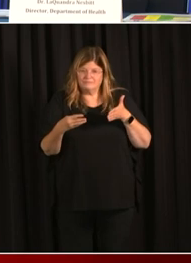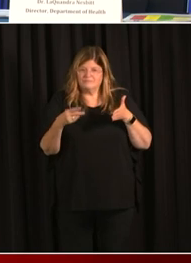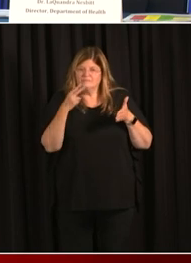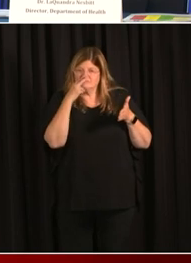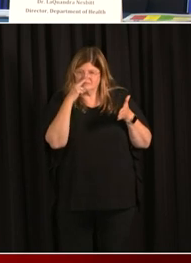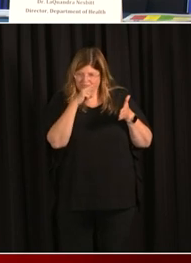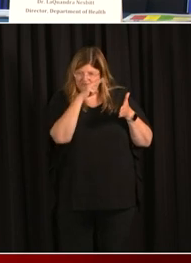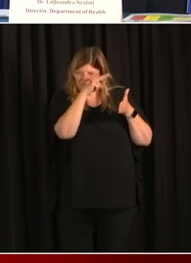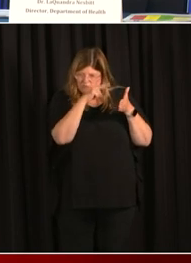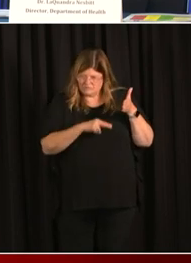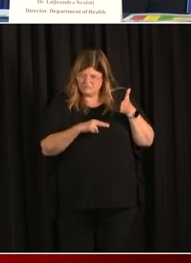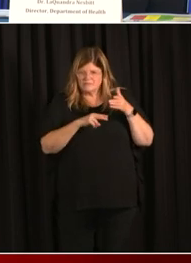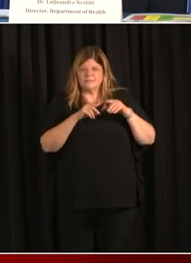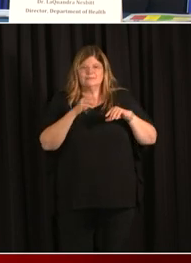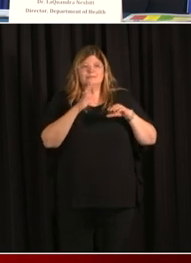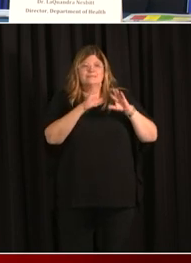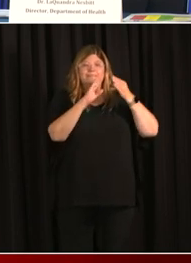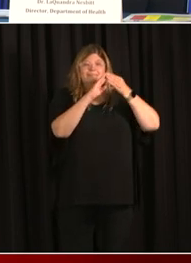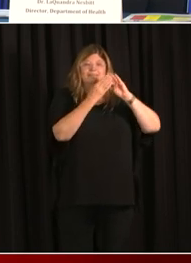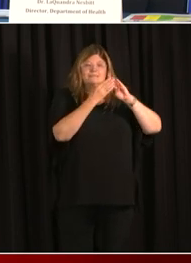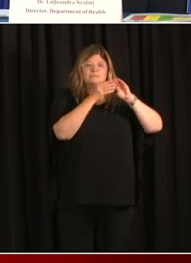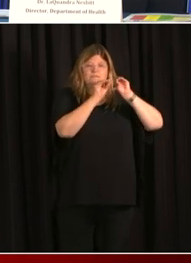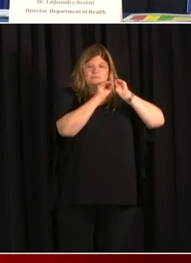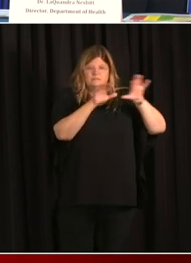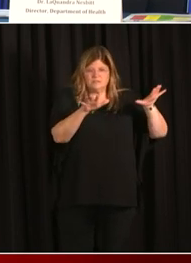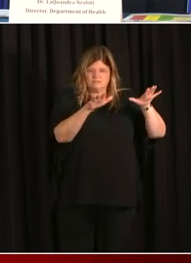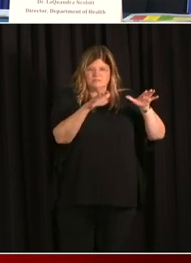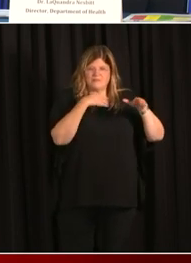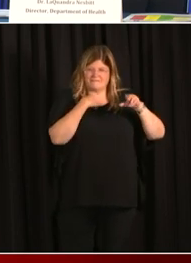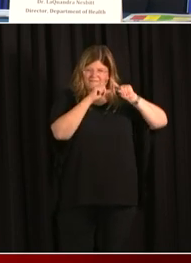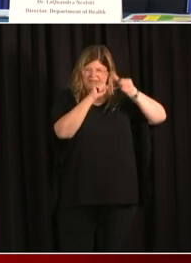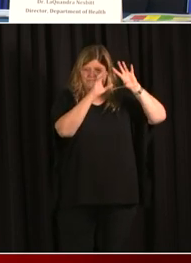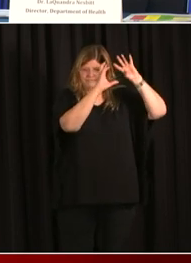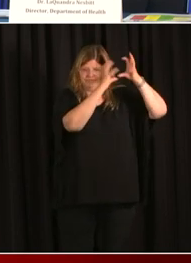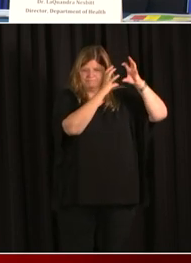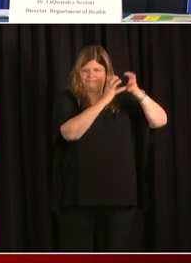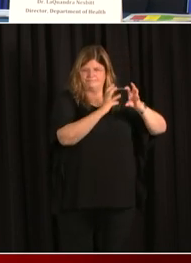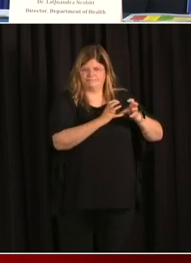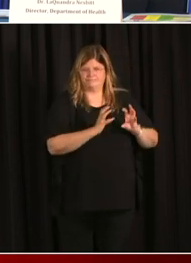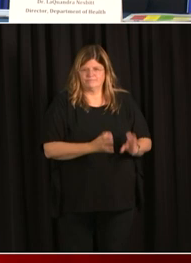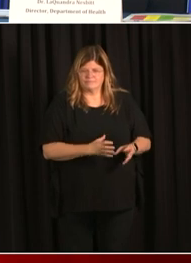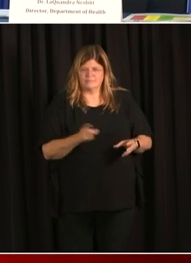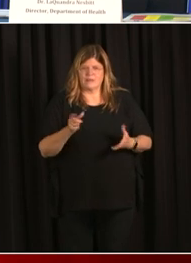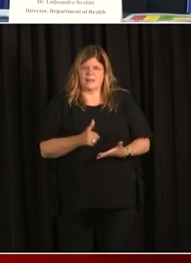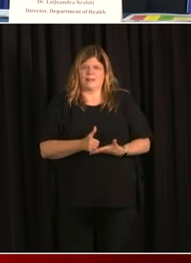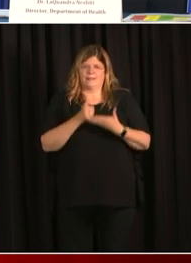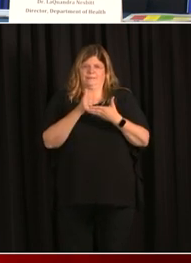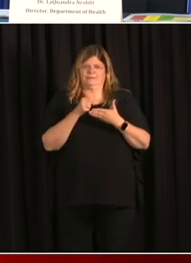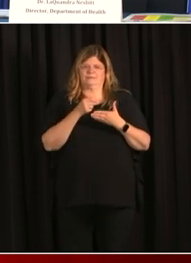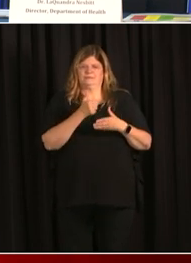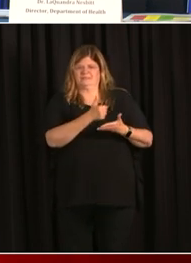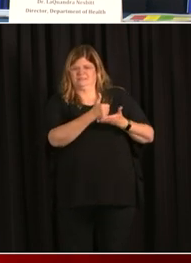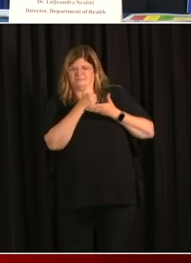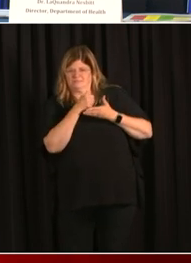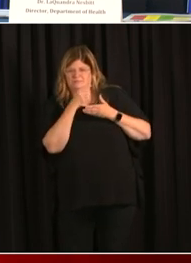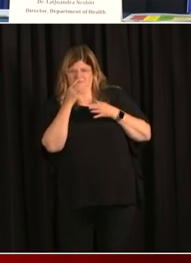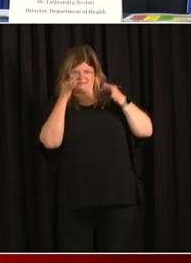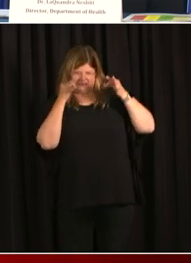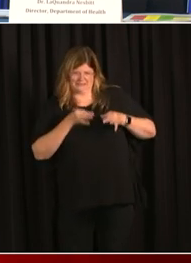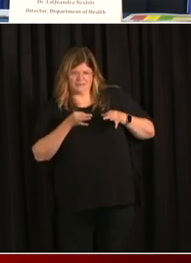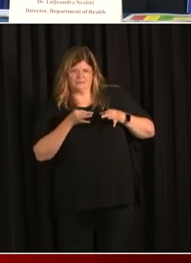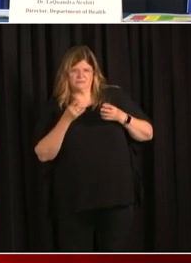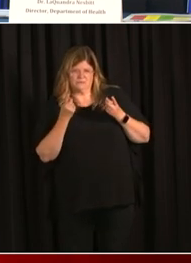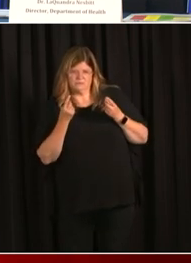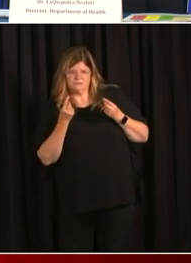community spread. So this will help us be able to determine when we have substantial community spread versus